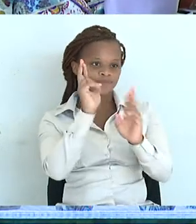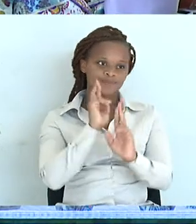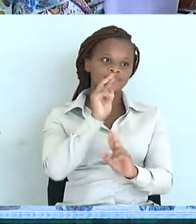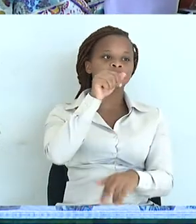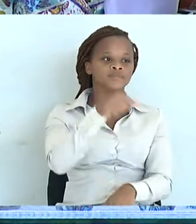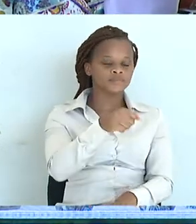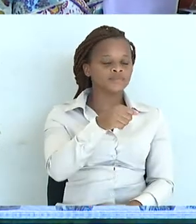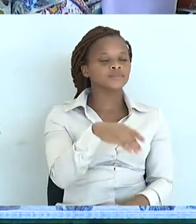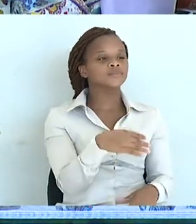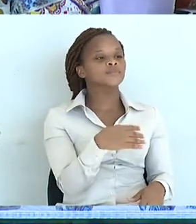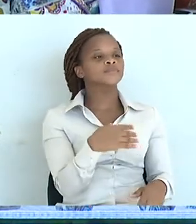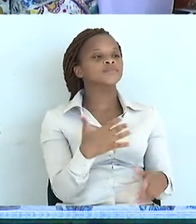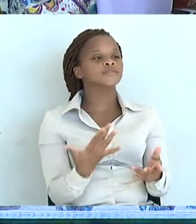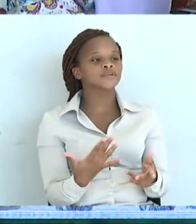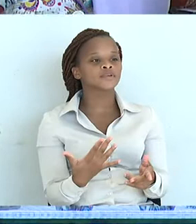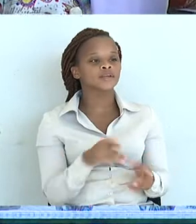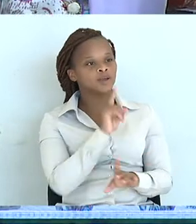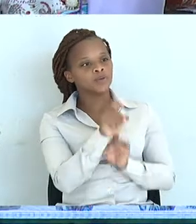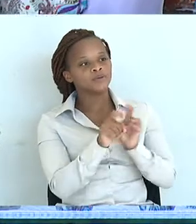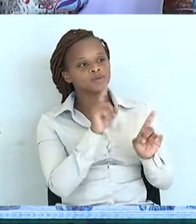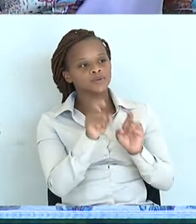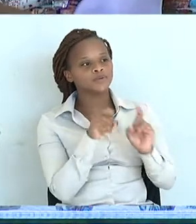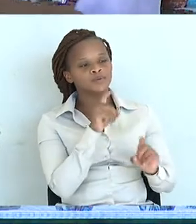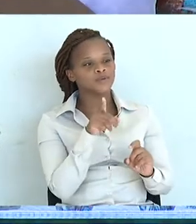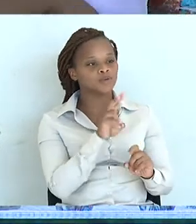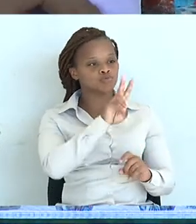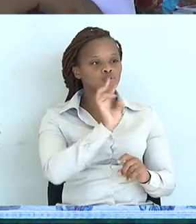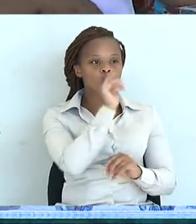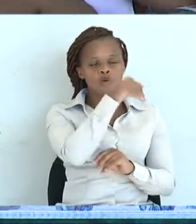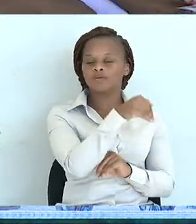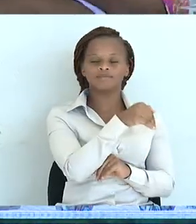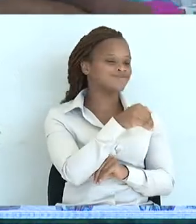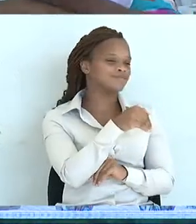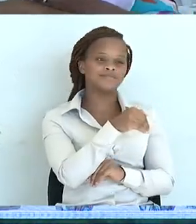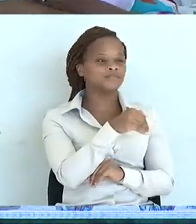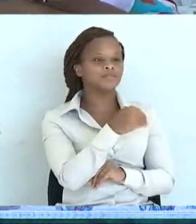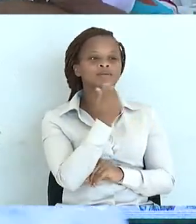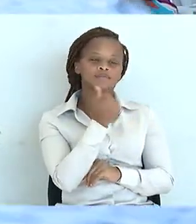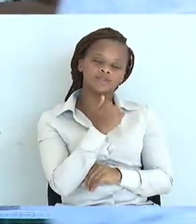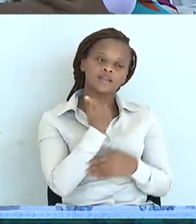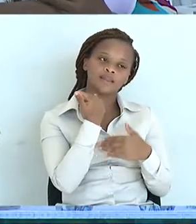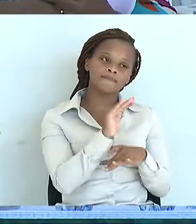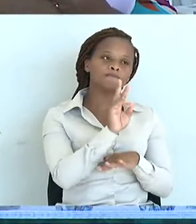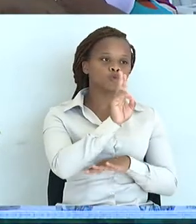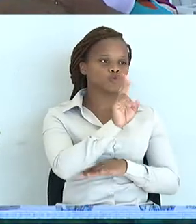singadluli embuzweni emibili umuntu emunye. Siyacela ukuthi